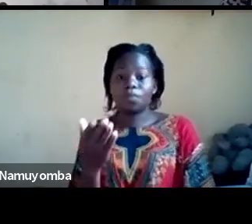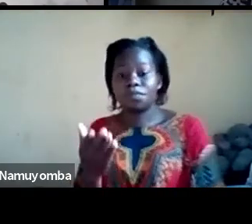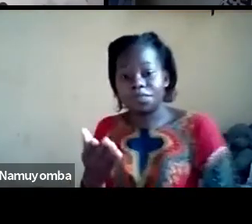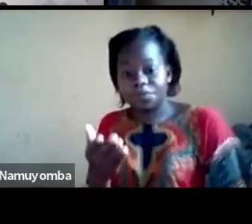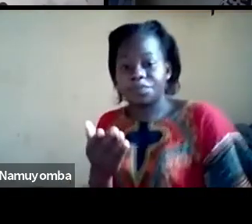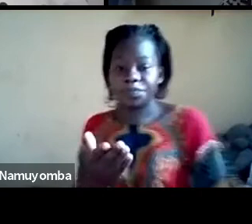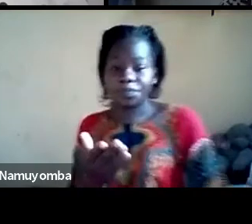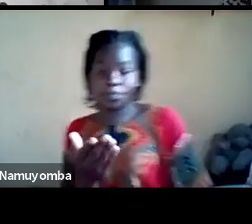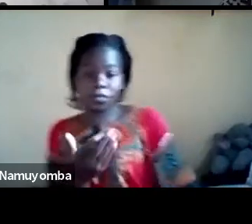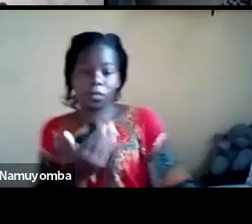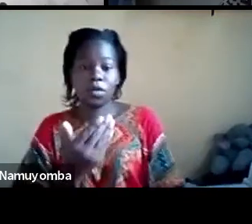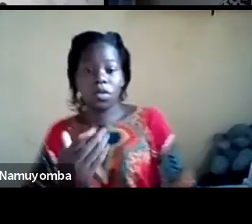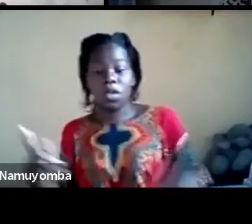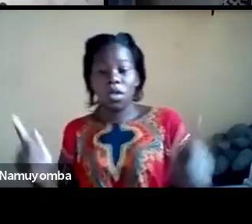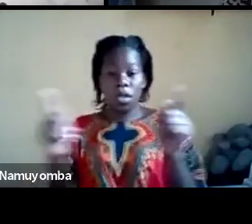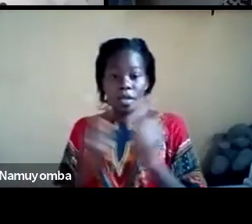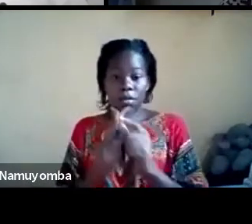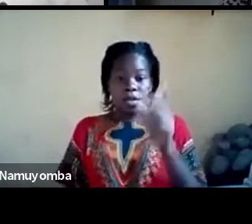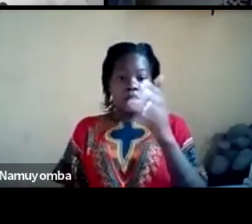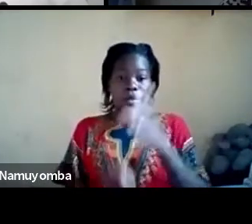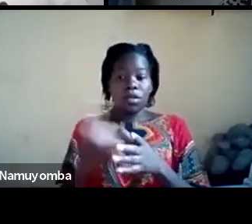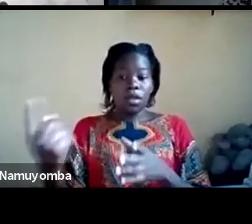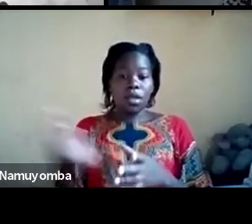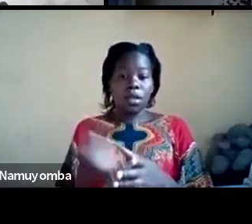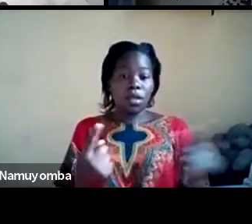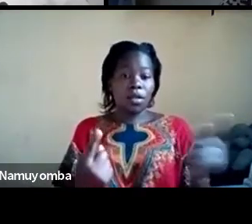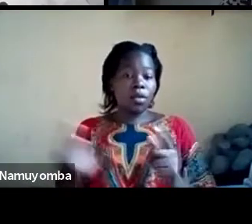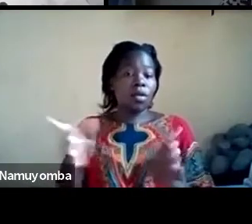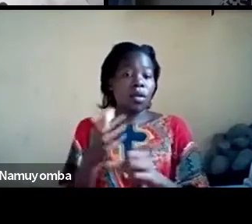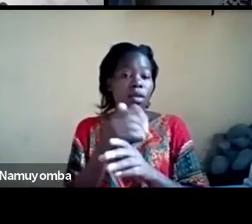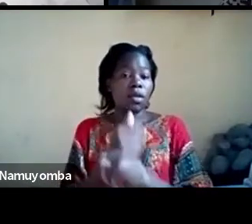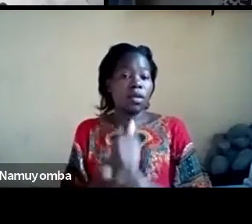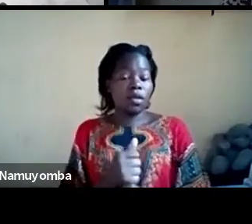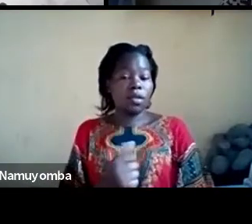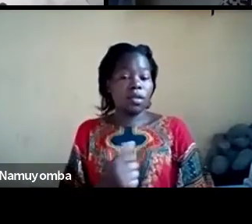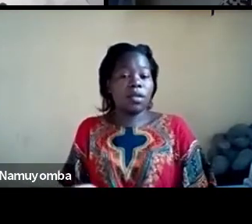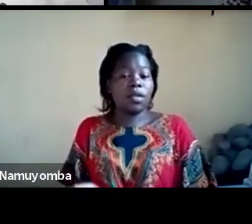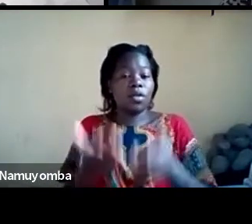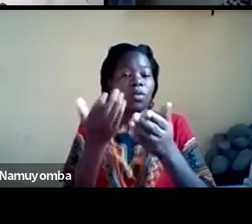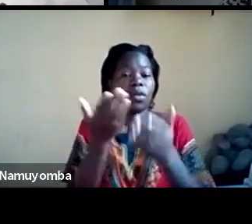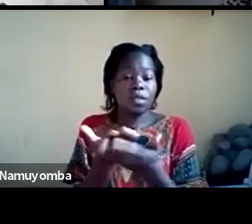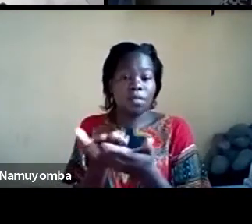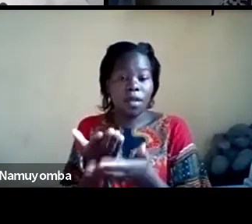meet the opportunities that come with urbanization, increased demand for